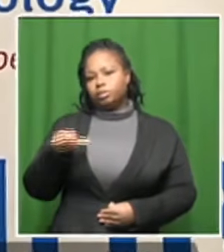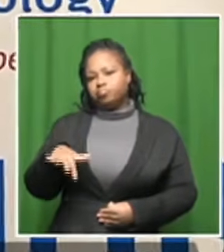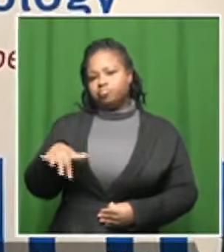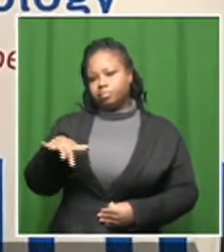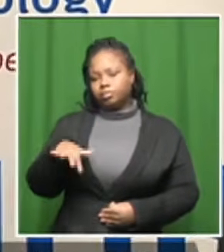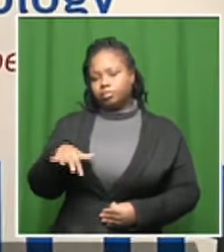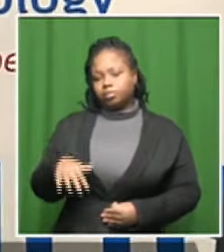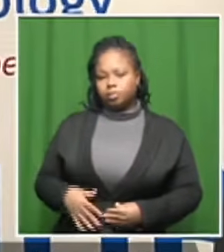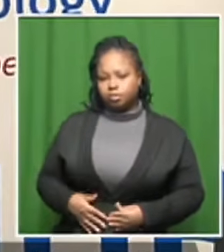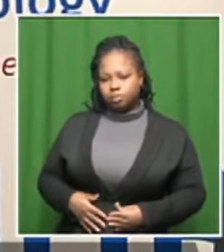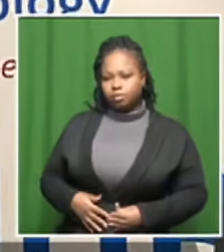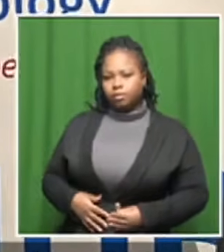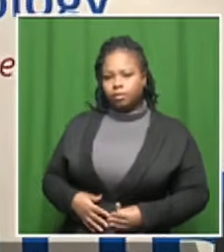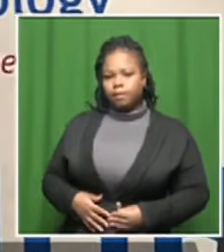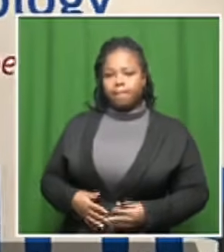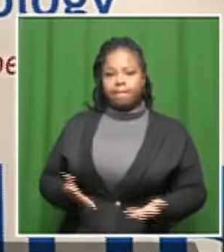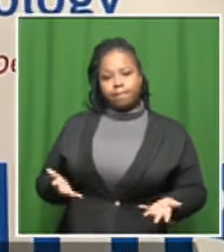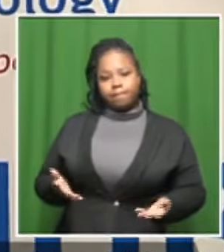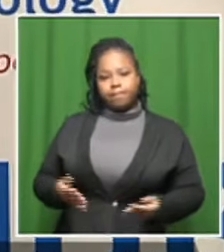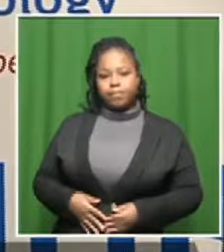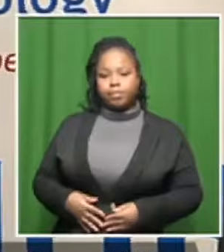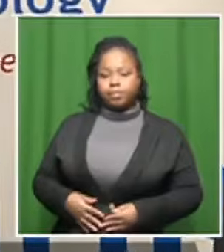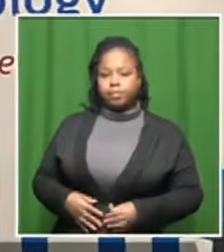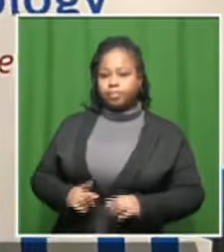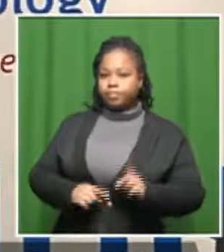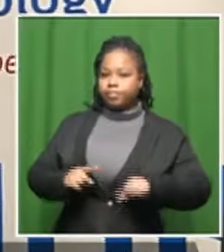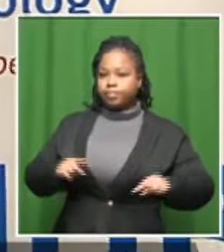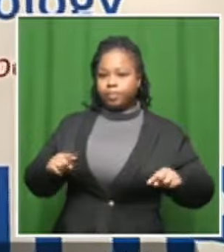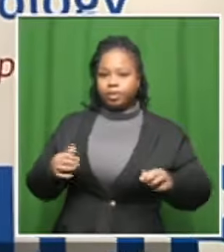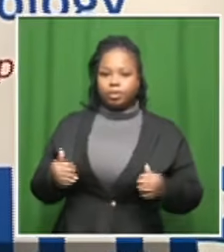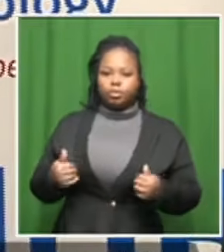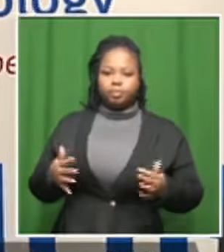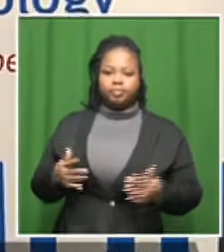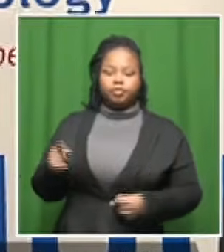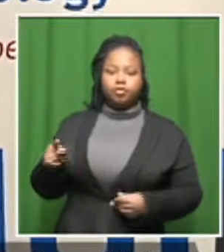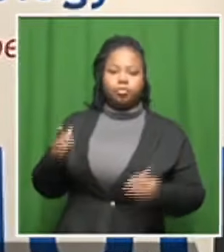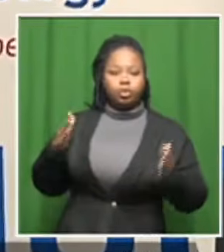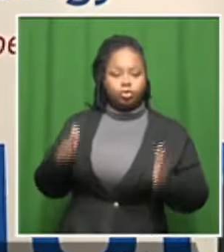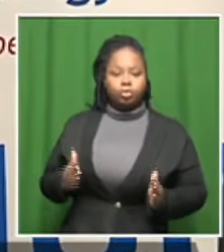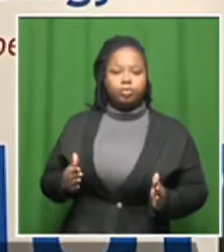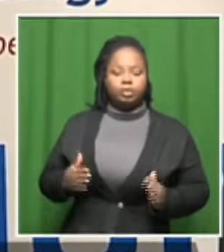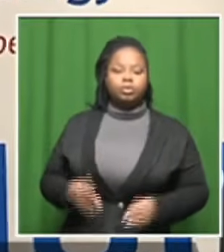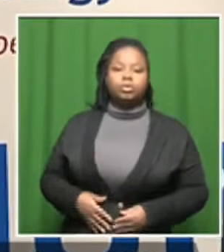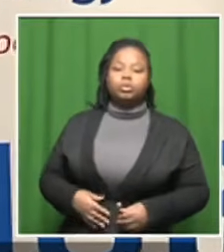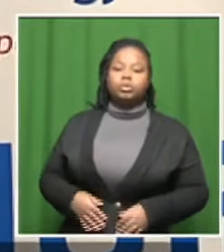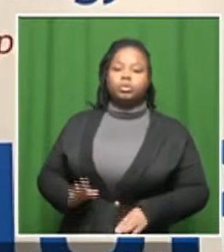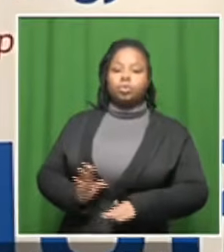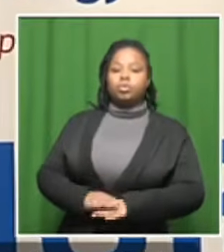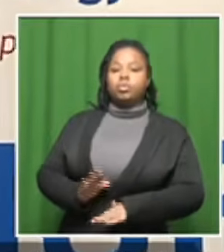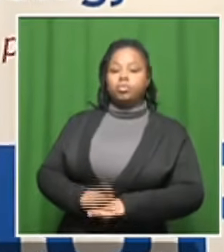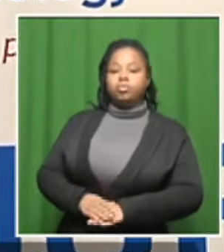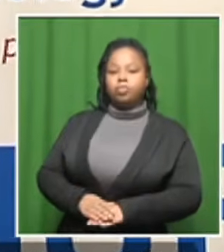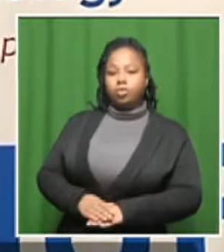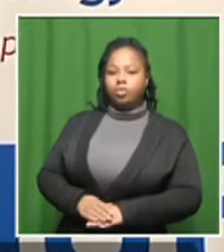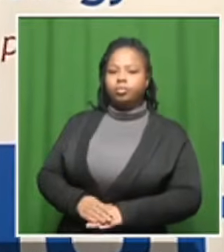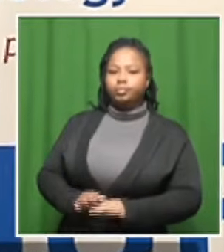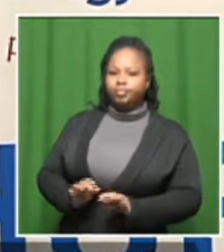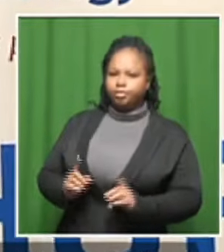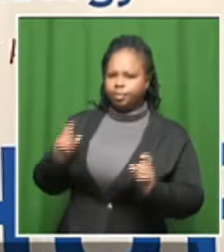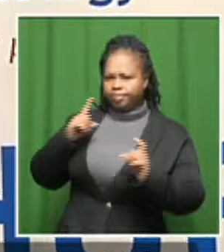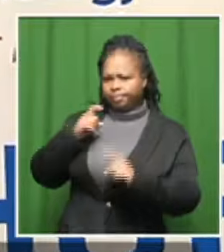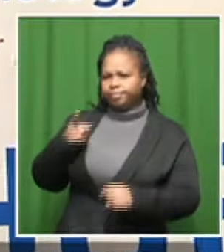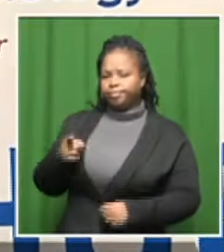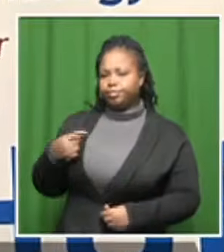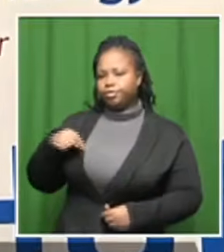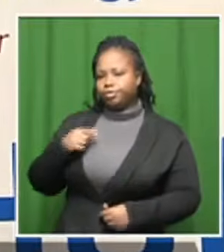the insertion of such devices to come alongside the human is becoming more prevalent. And that's an area we're looking